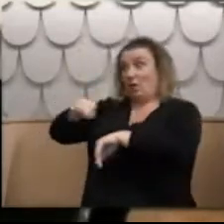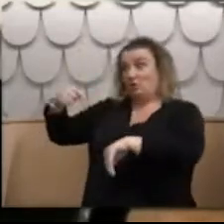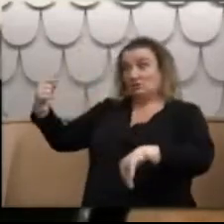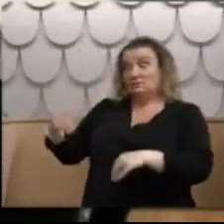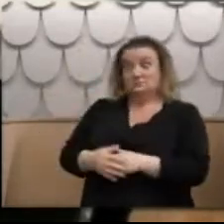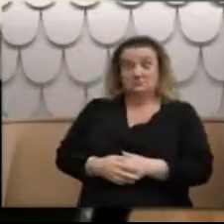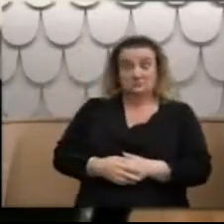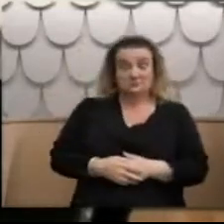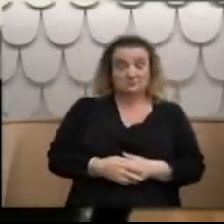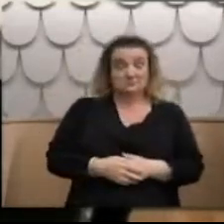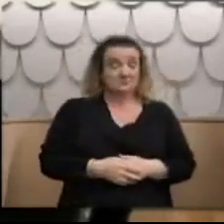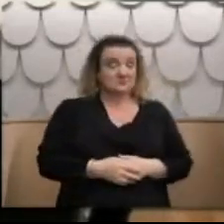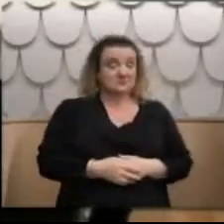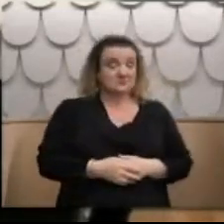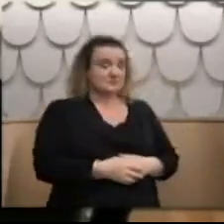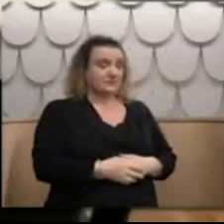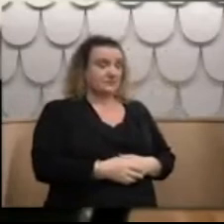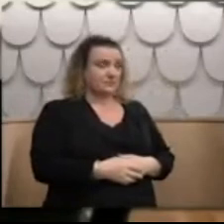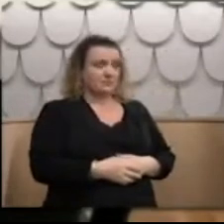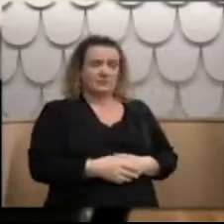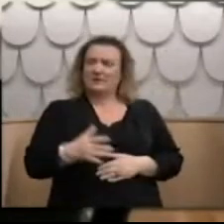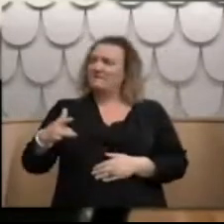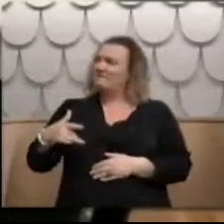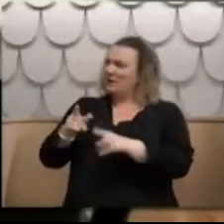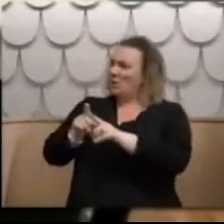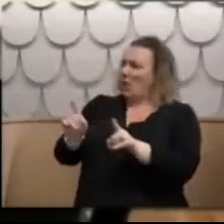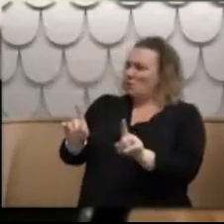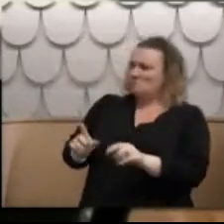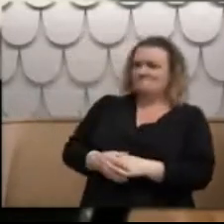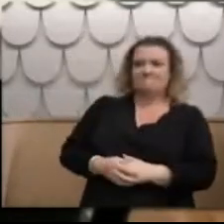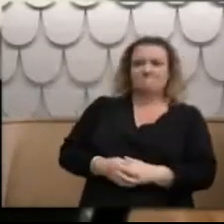Yeah. What did it feel like?